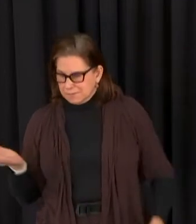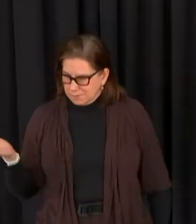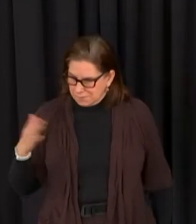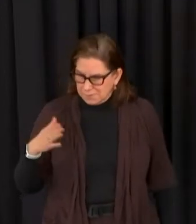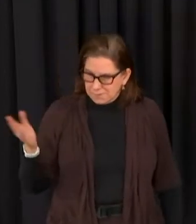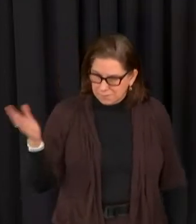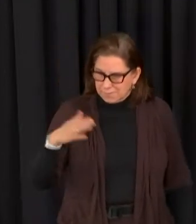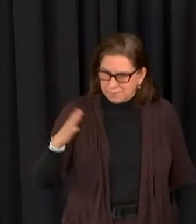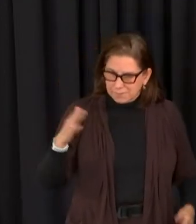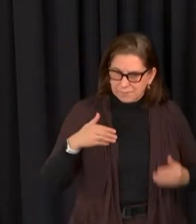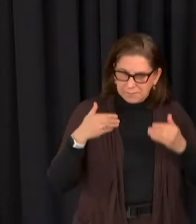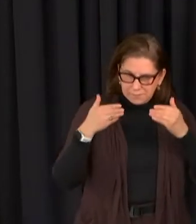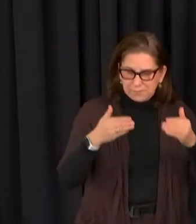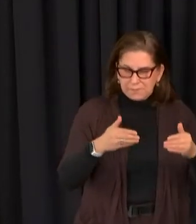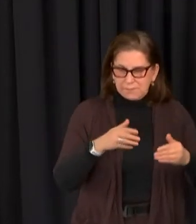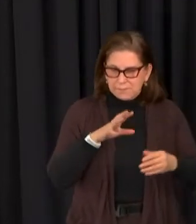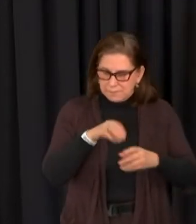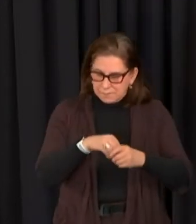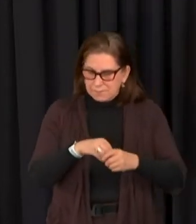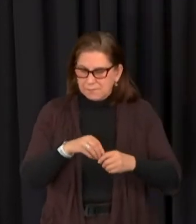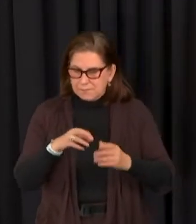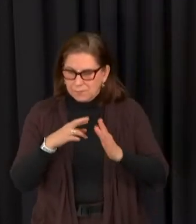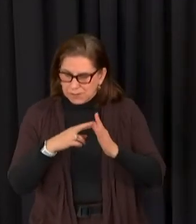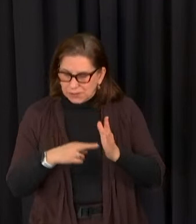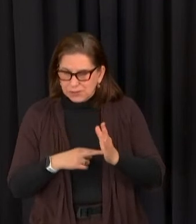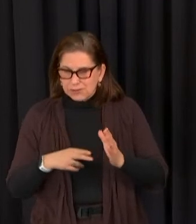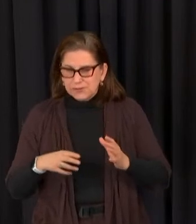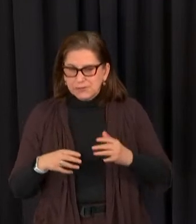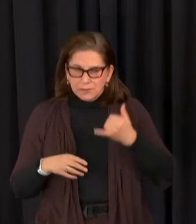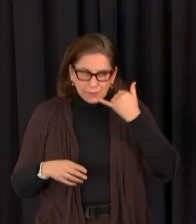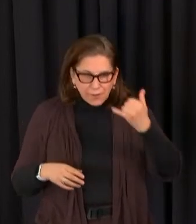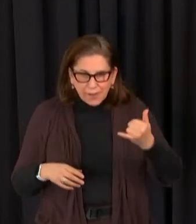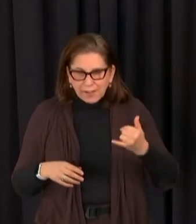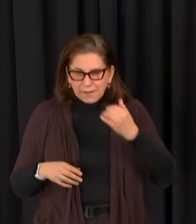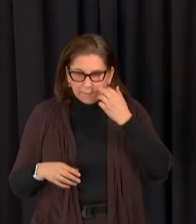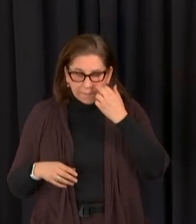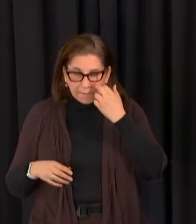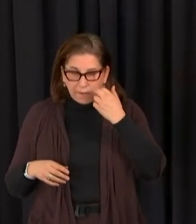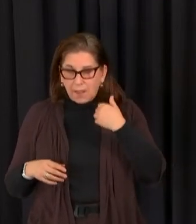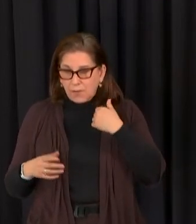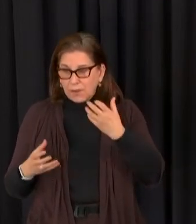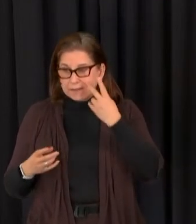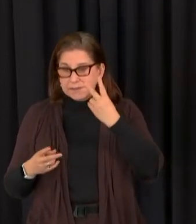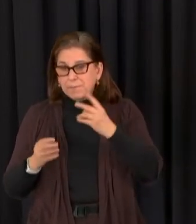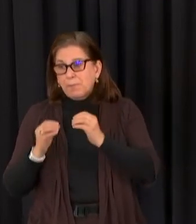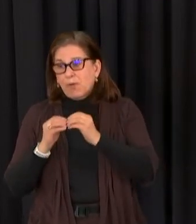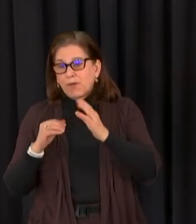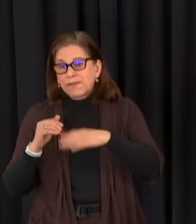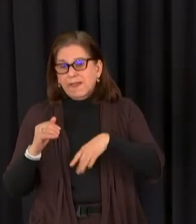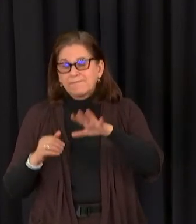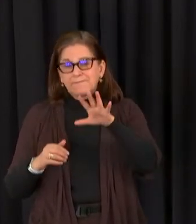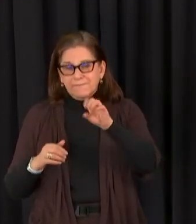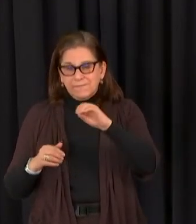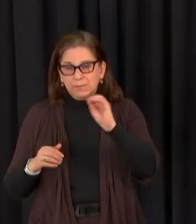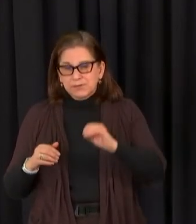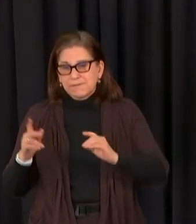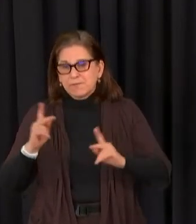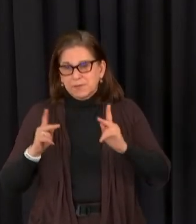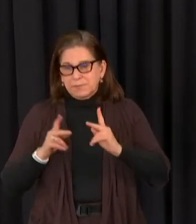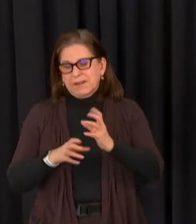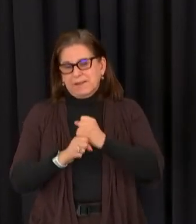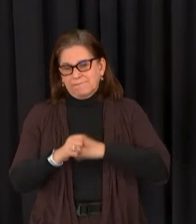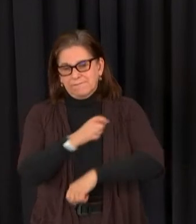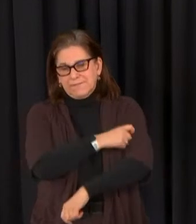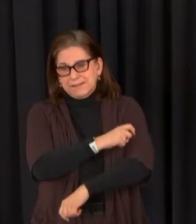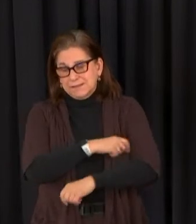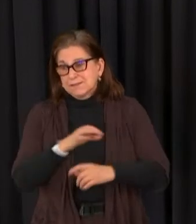that are located in their community. So we know that UMC, over 50% of the vaccines that they've given have gone to residents in wards 7